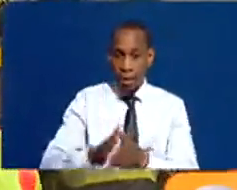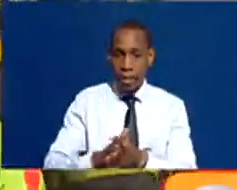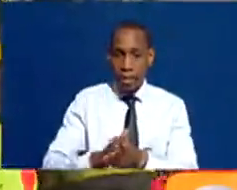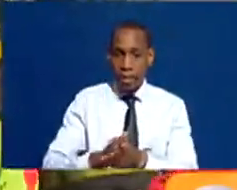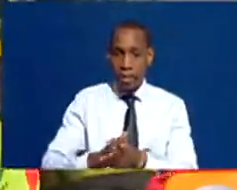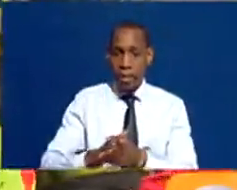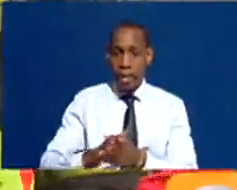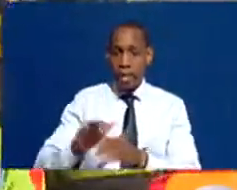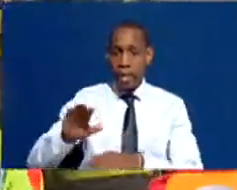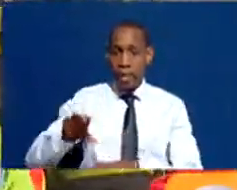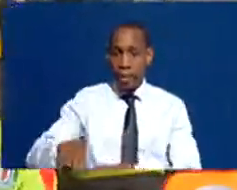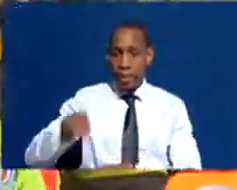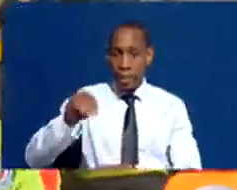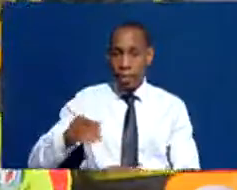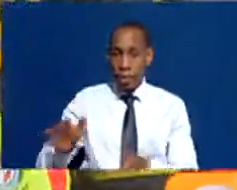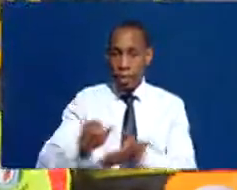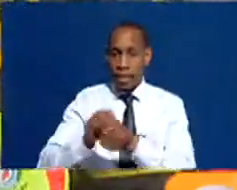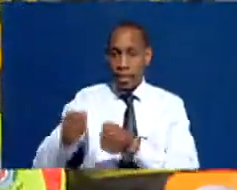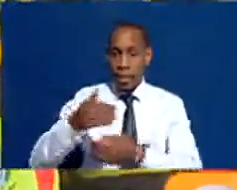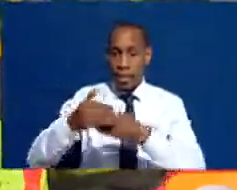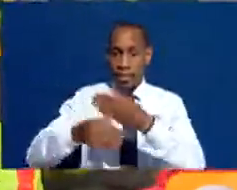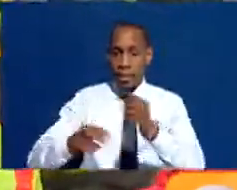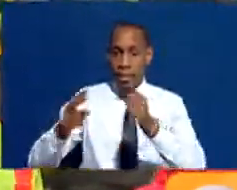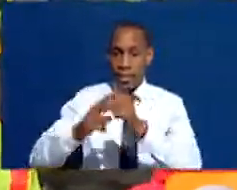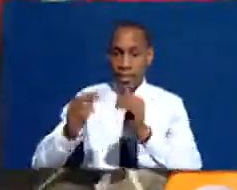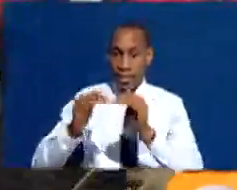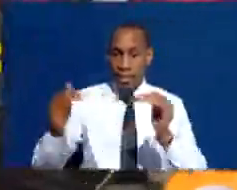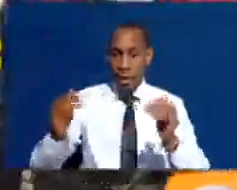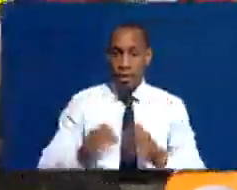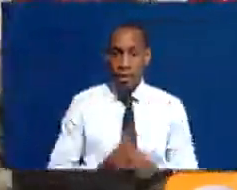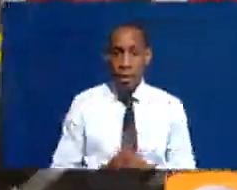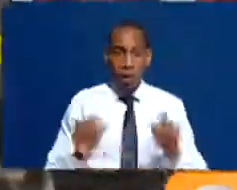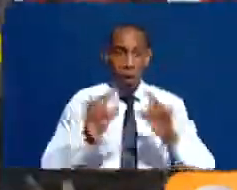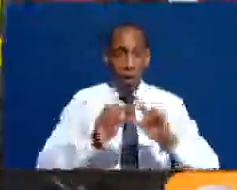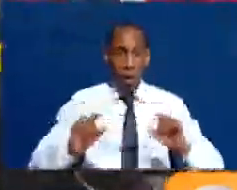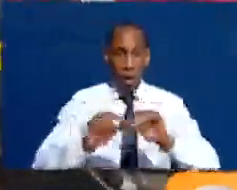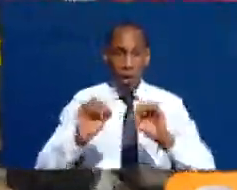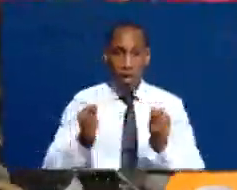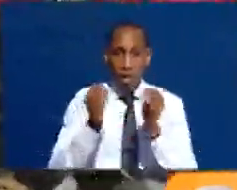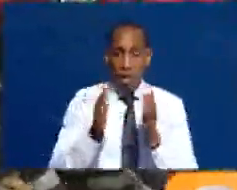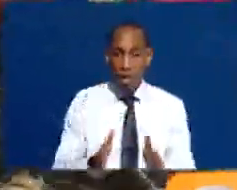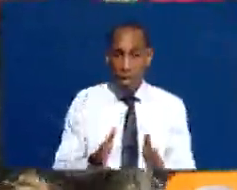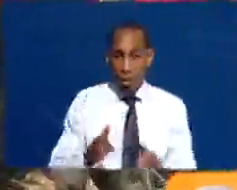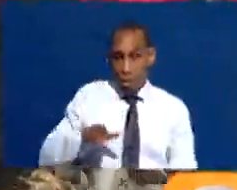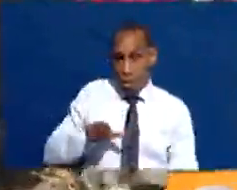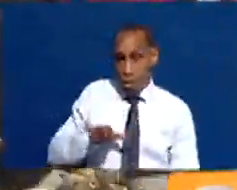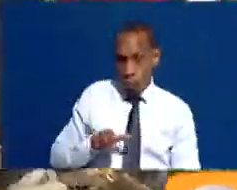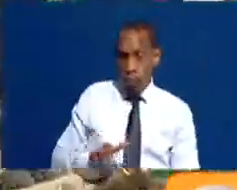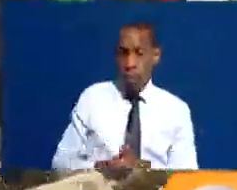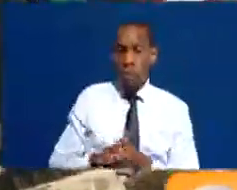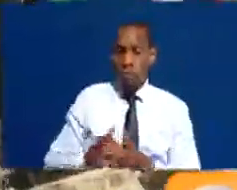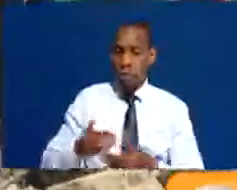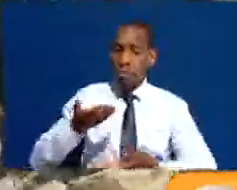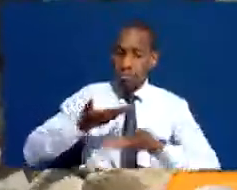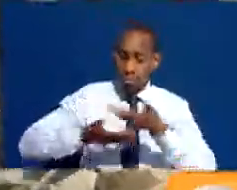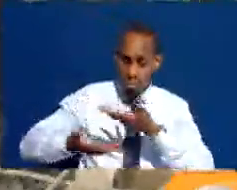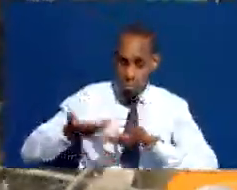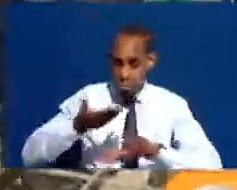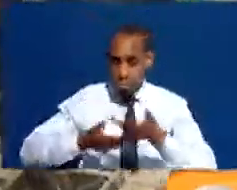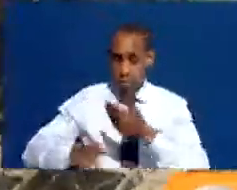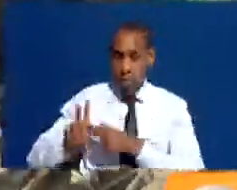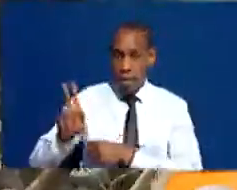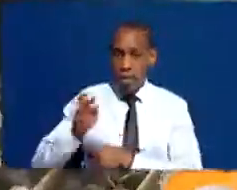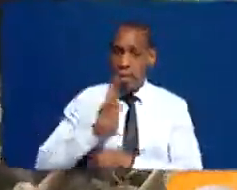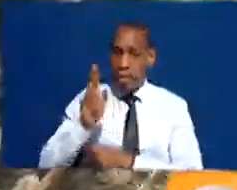be retrieved from the debris of the seven-story building. According to the rescuers, Shiro was in constant communication with the Kenya